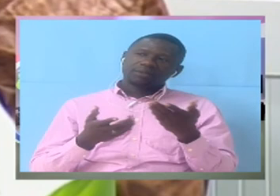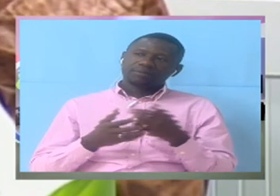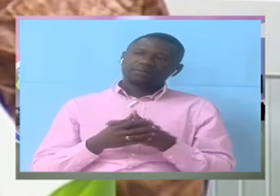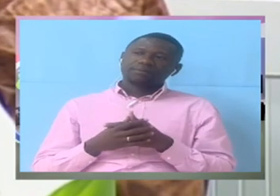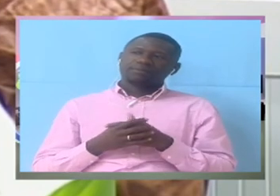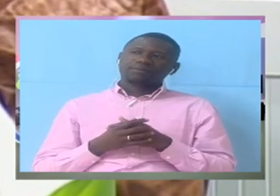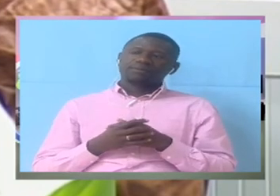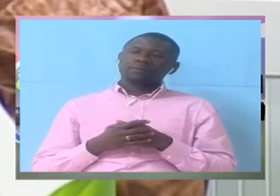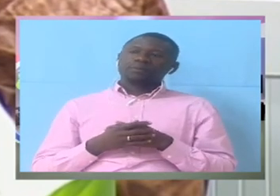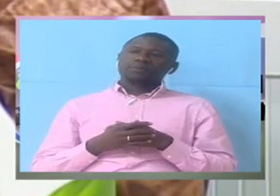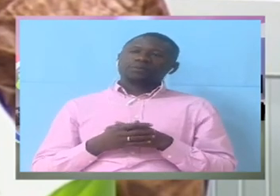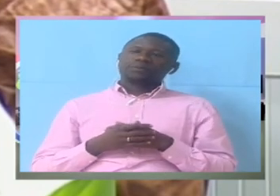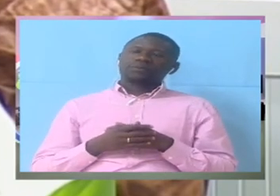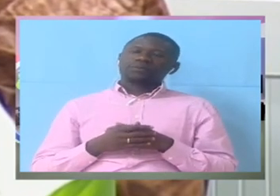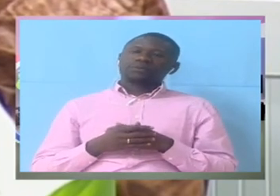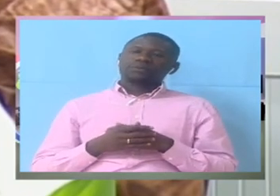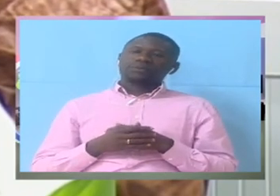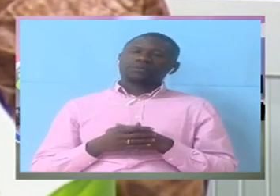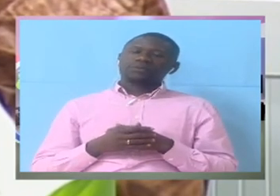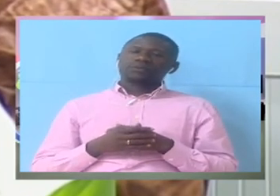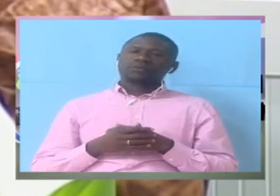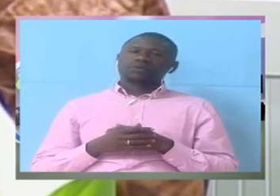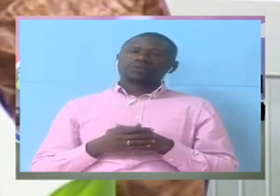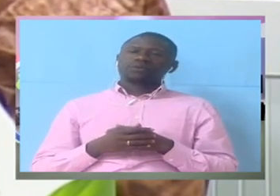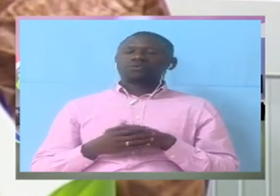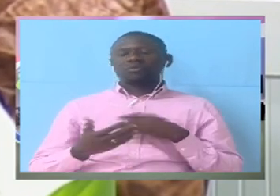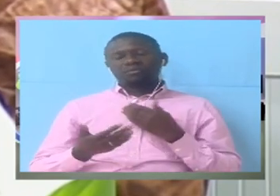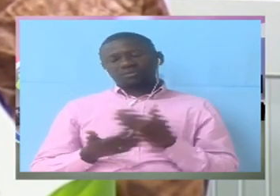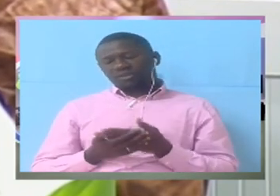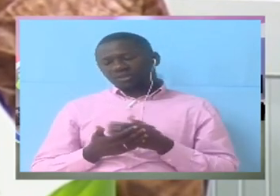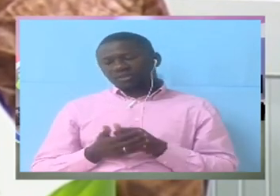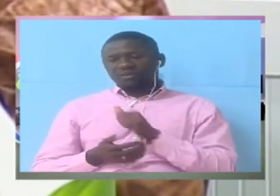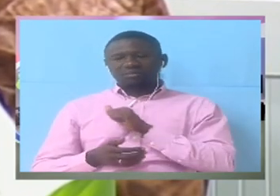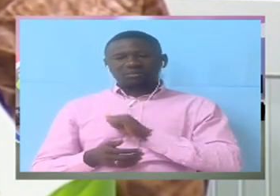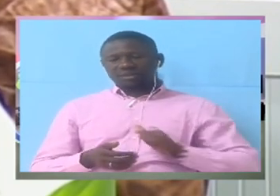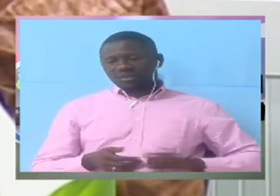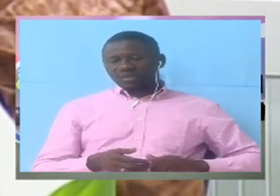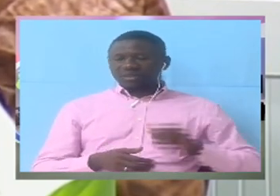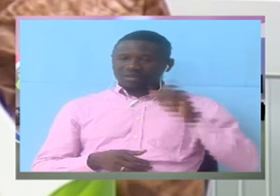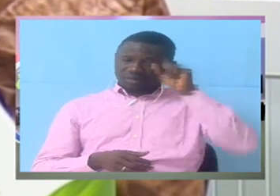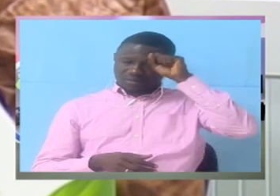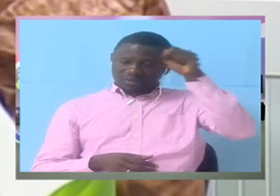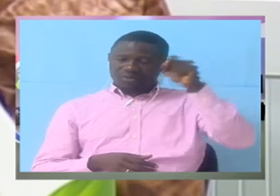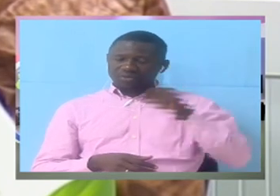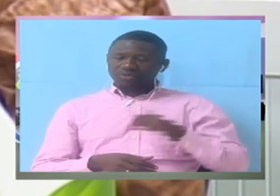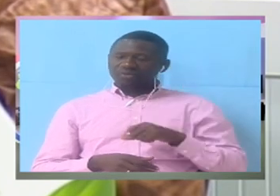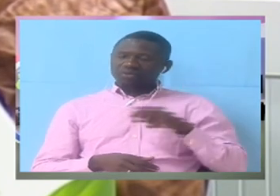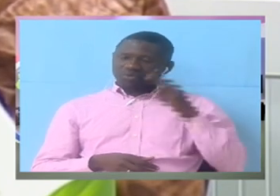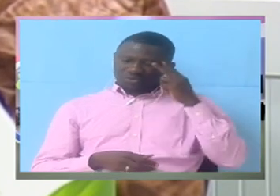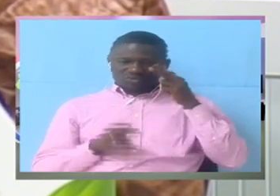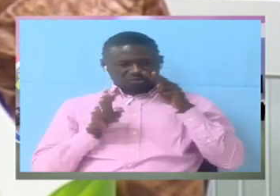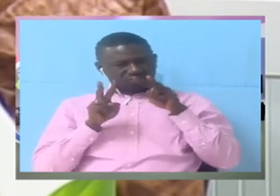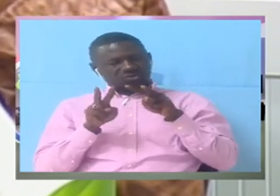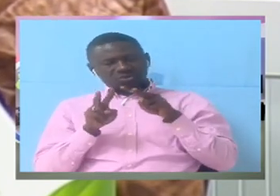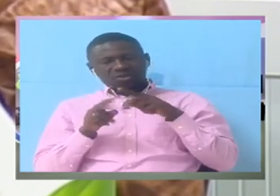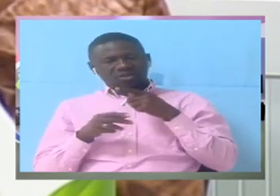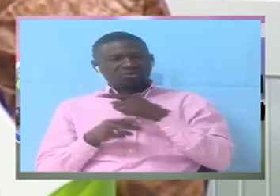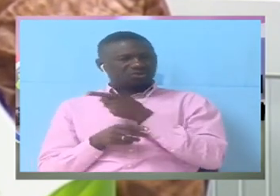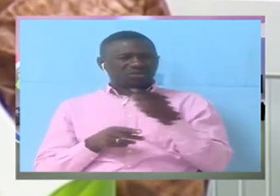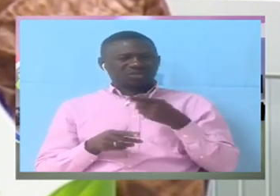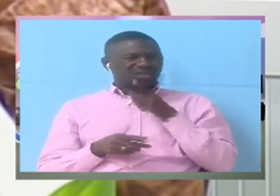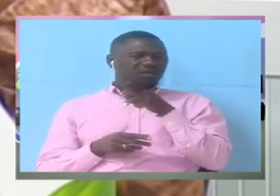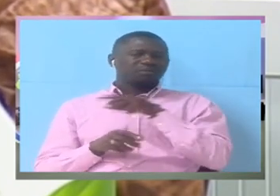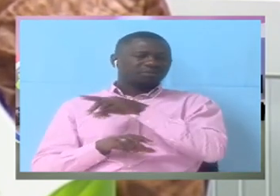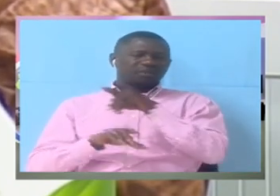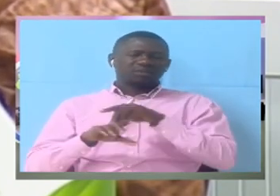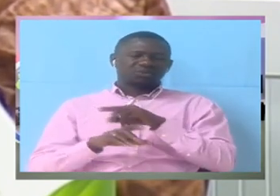what they have done, they regretted it. So I appeal to the president to look at them, because mile